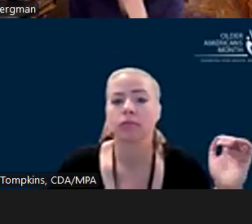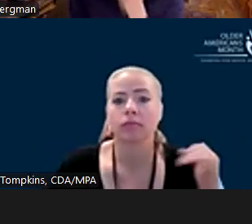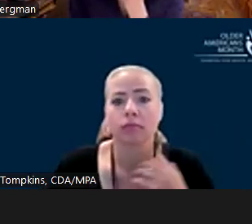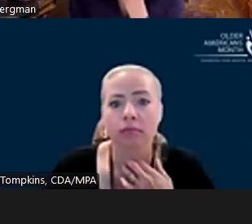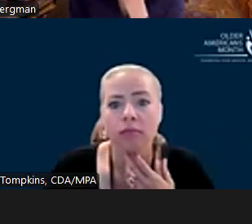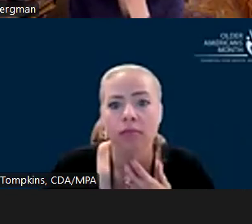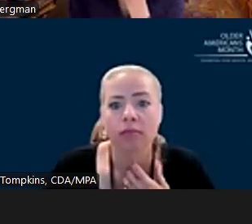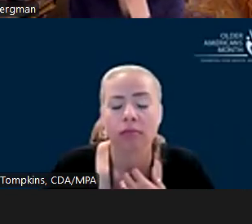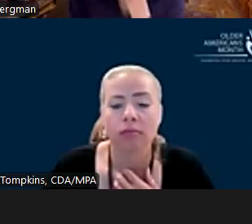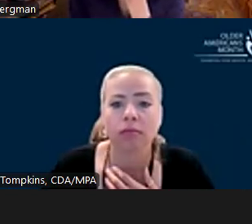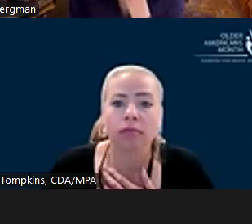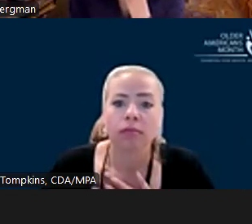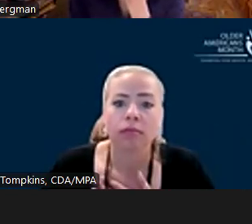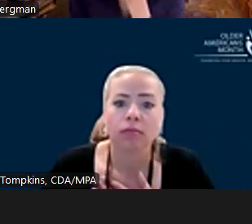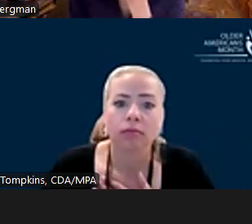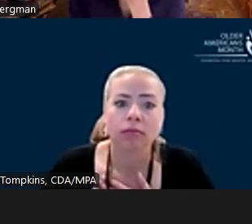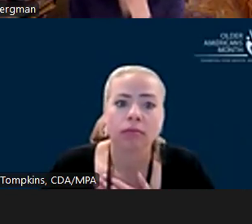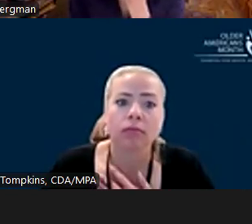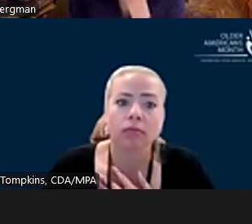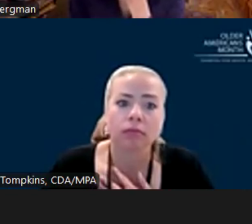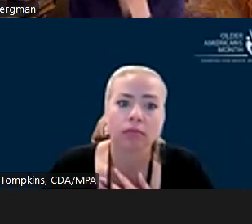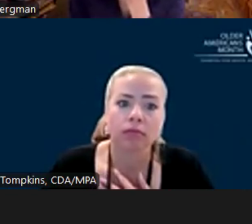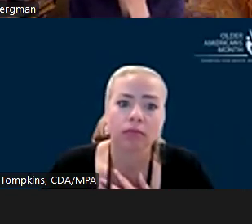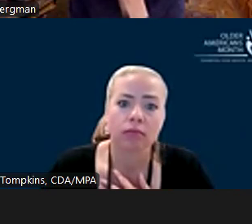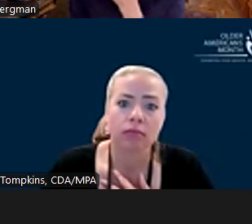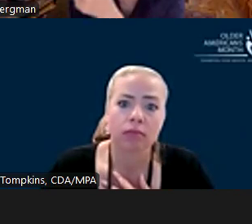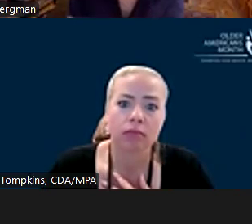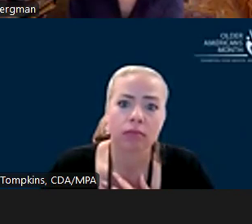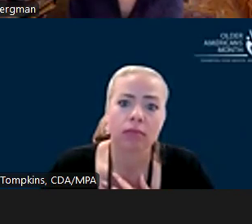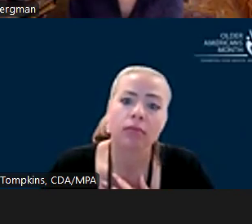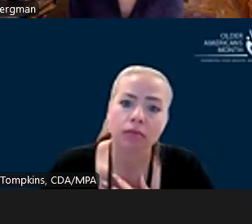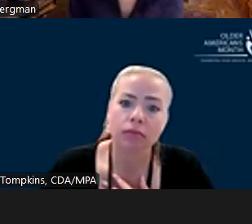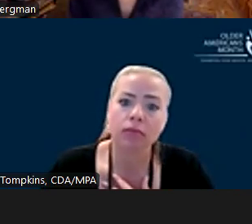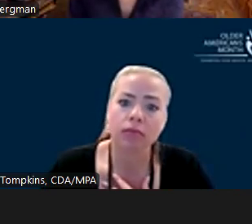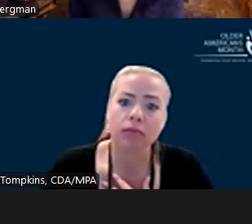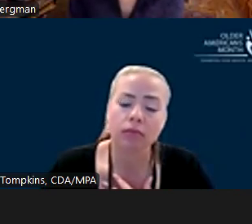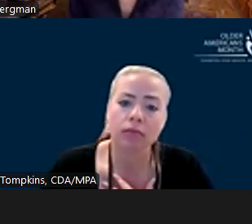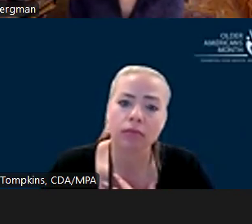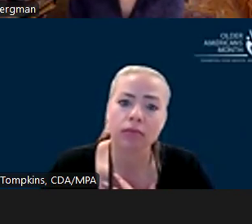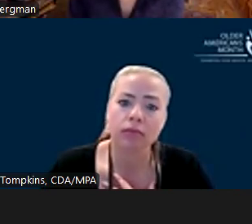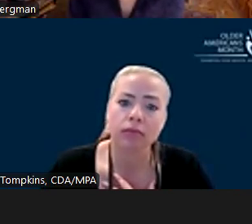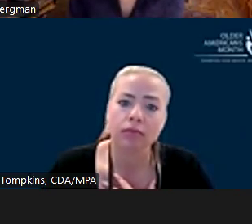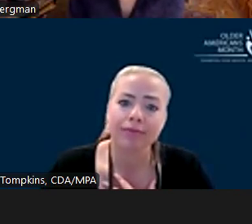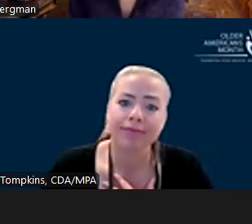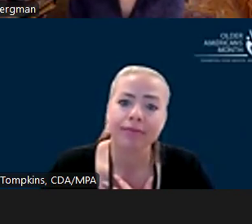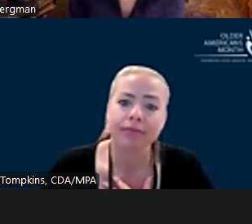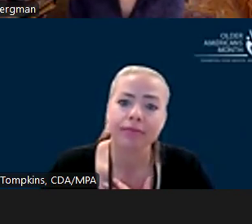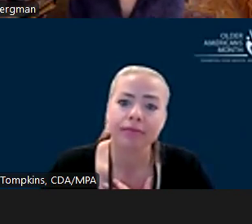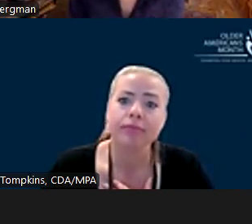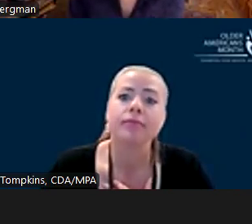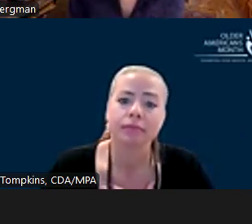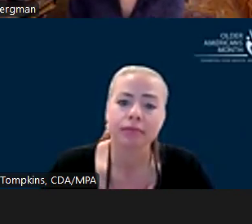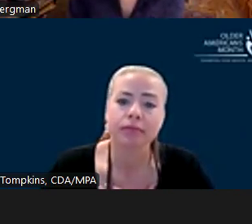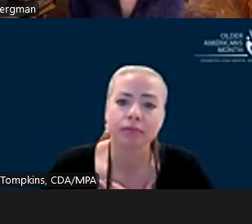with cancer, with the healthcare industry, and my own condition now. That hopefully I can make some contribution